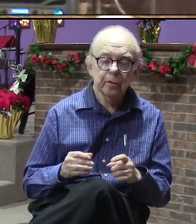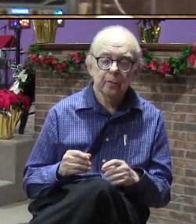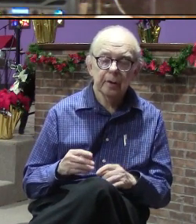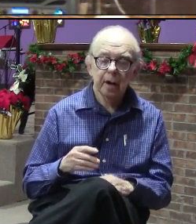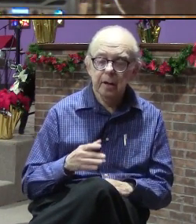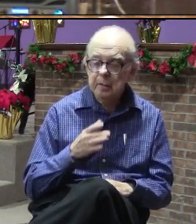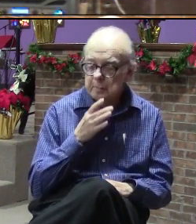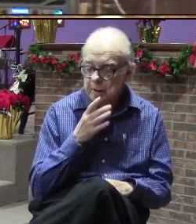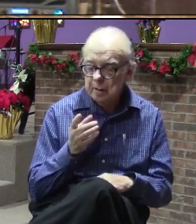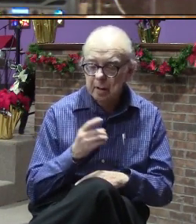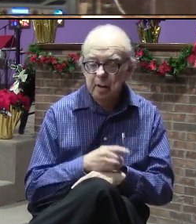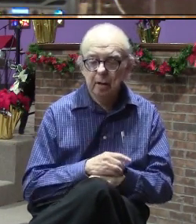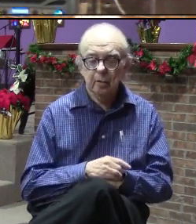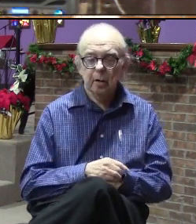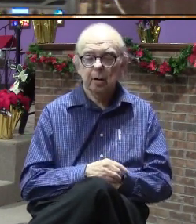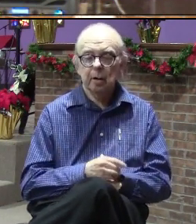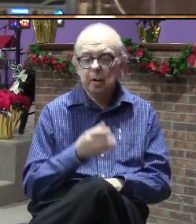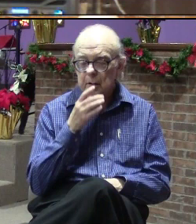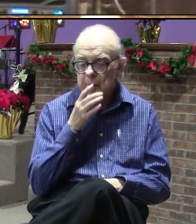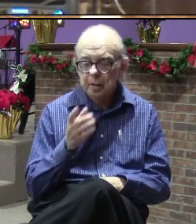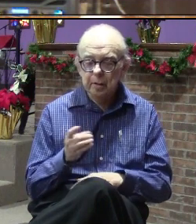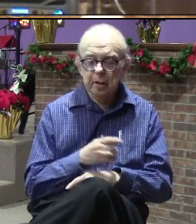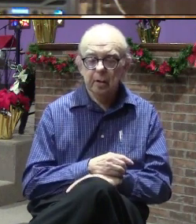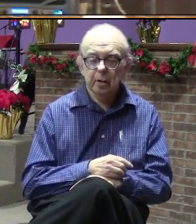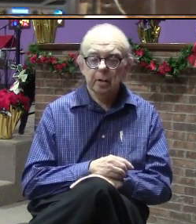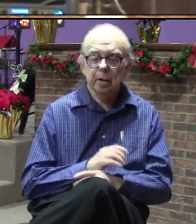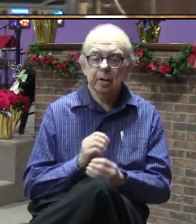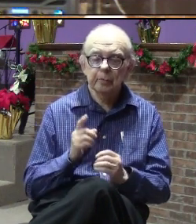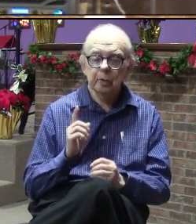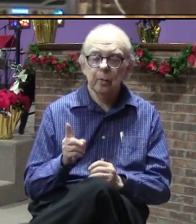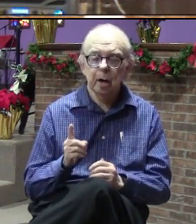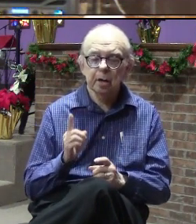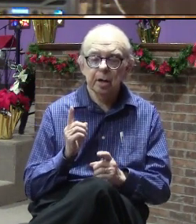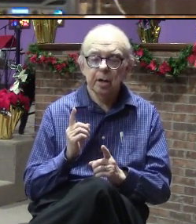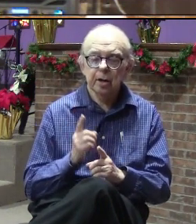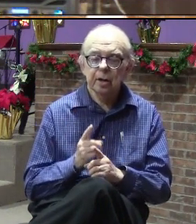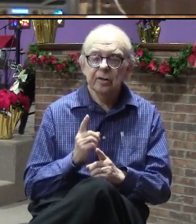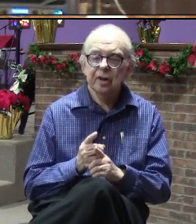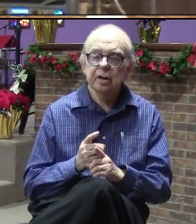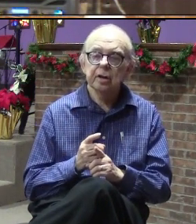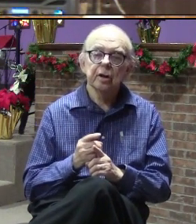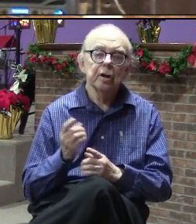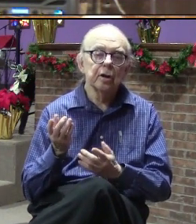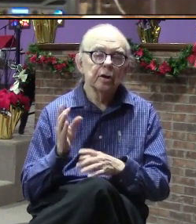Day is the number one attended church service